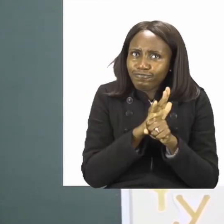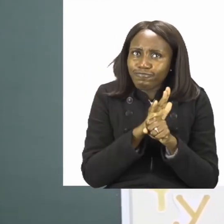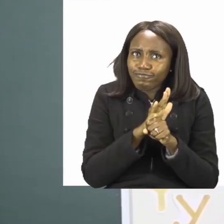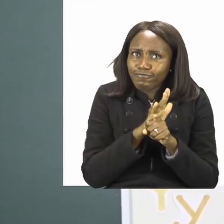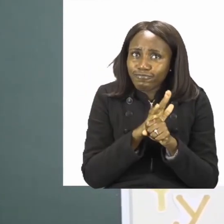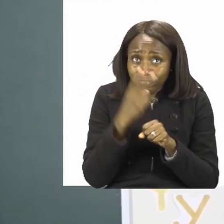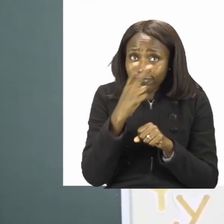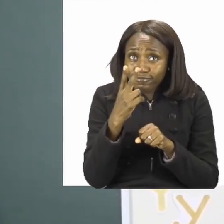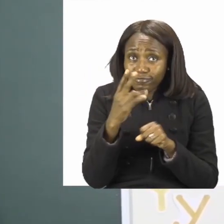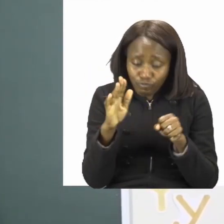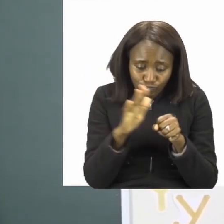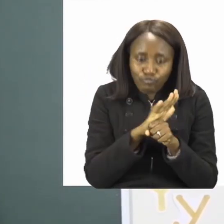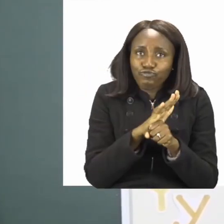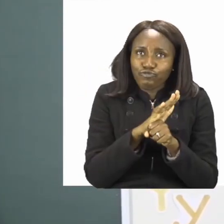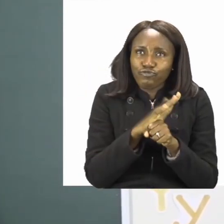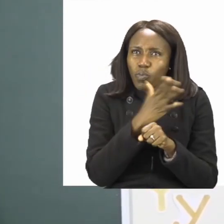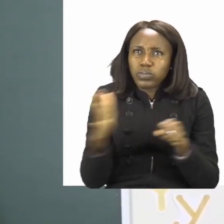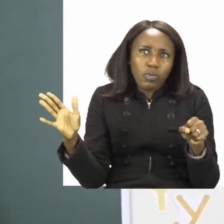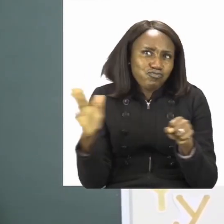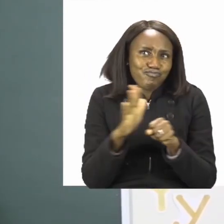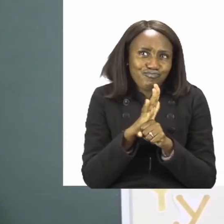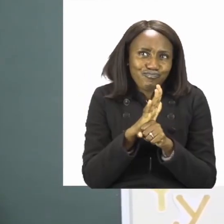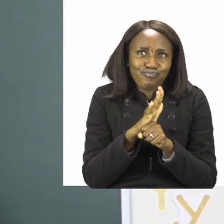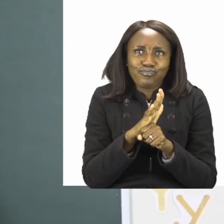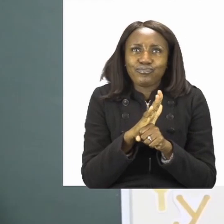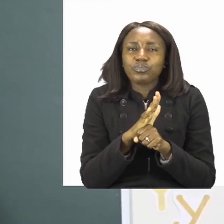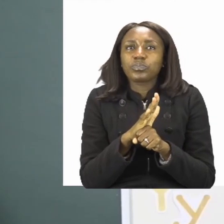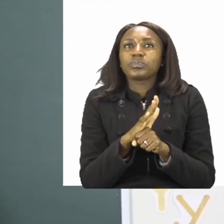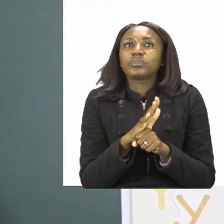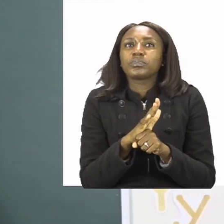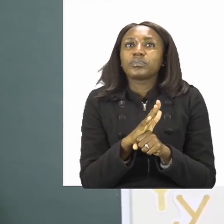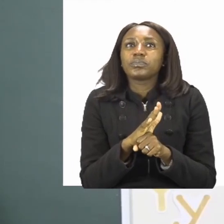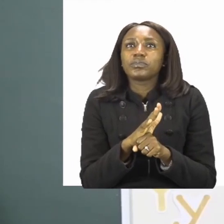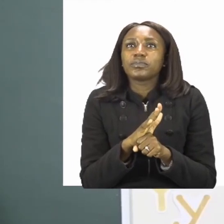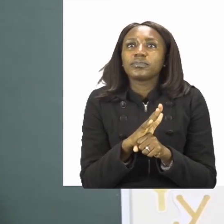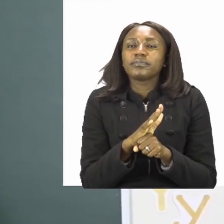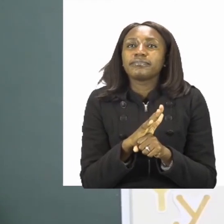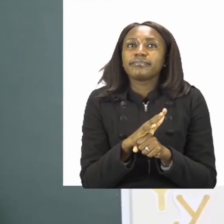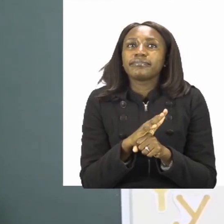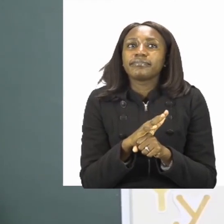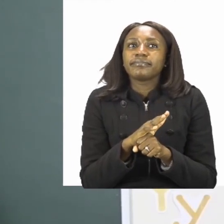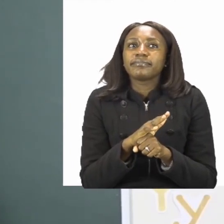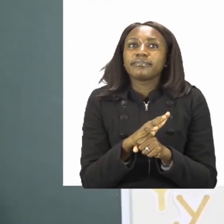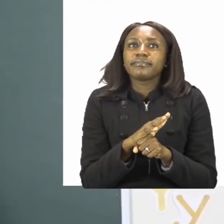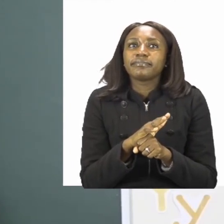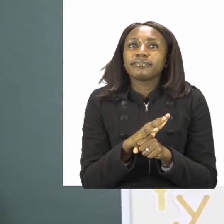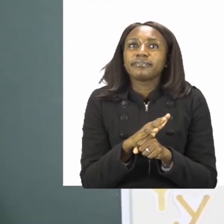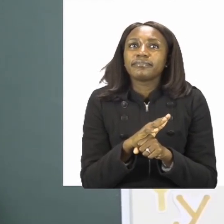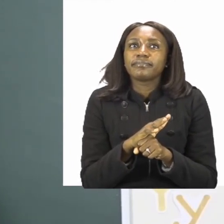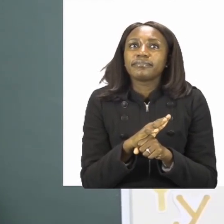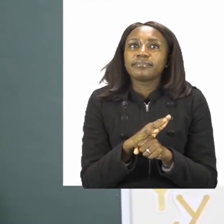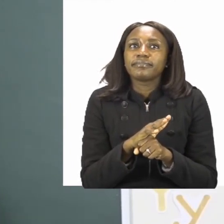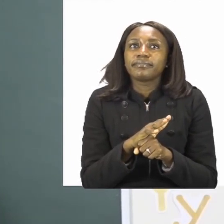You can see that the water is moving with only a little bubble inside. So